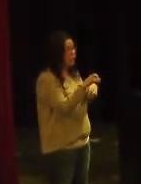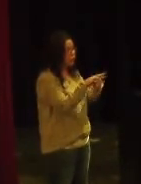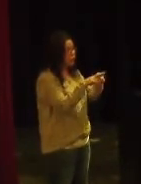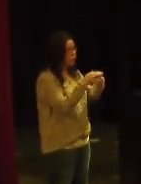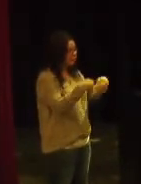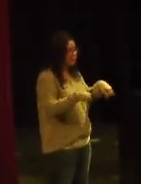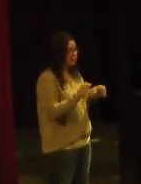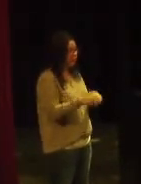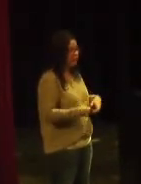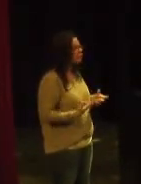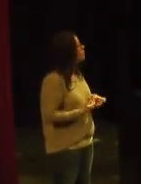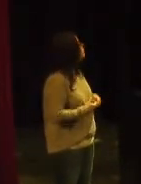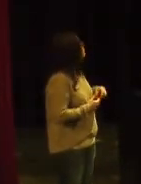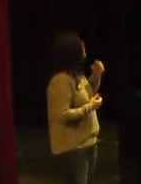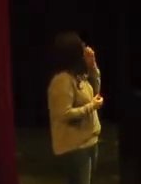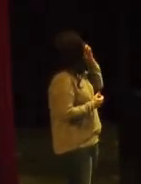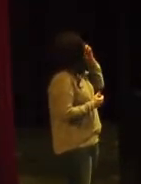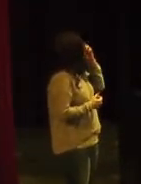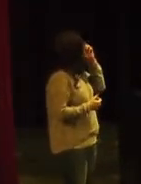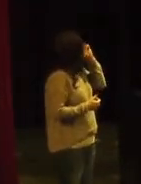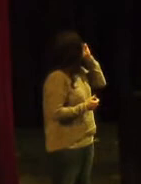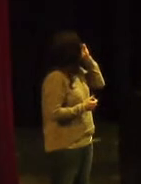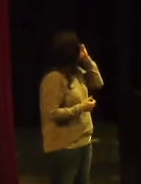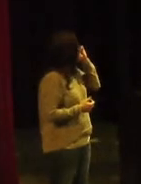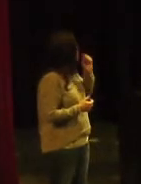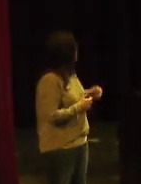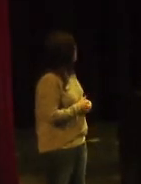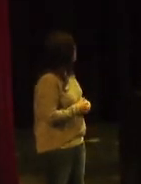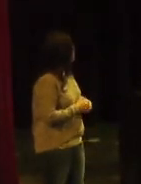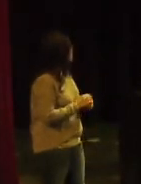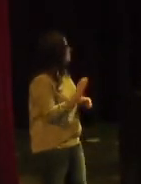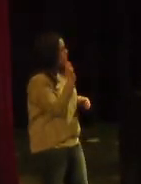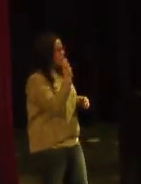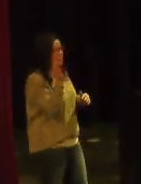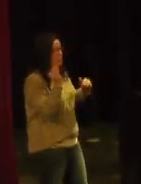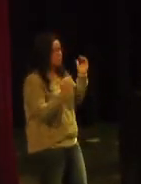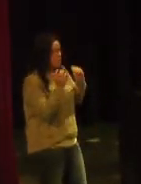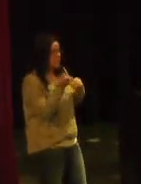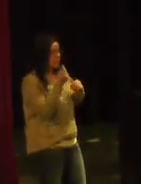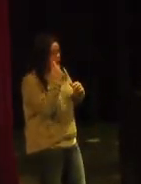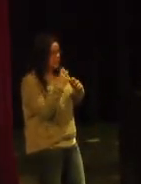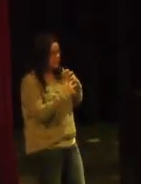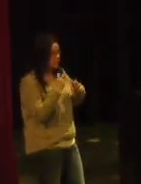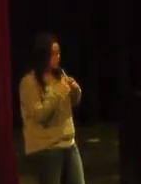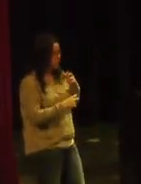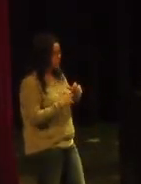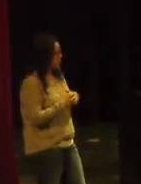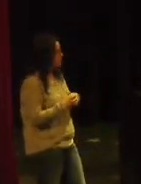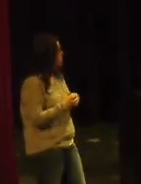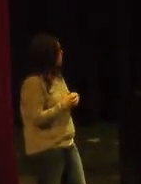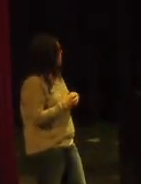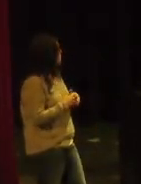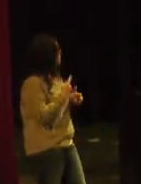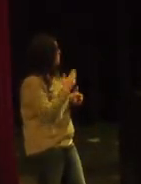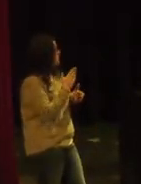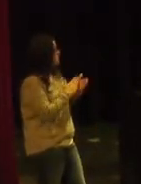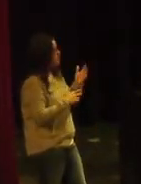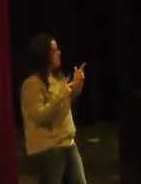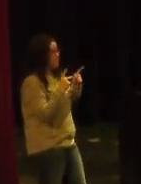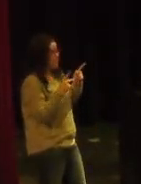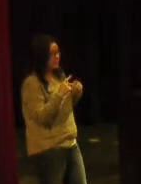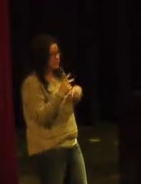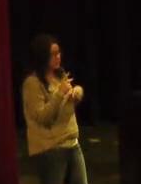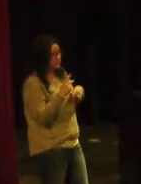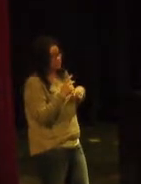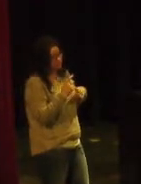at this age. Nothing is seek balance in understanding the issues. These are some of the places I look at: Fox News